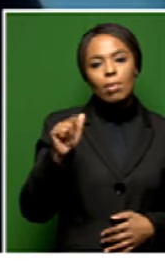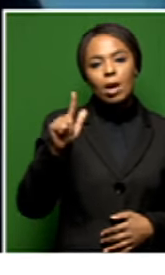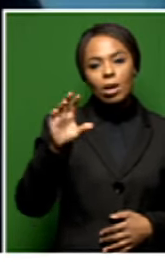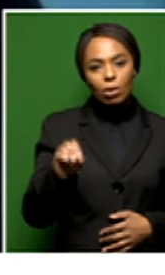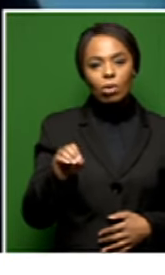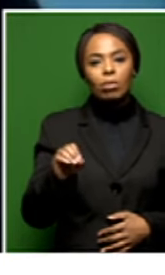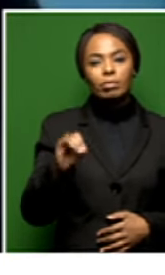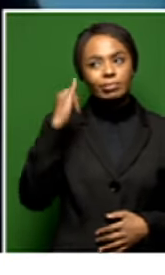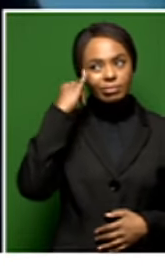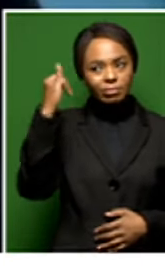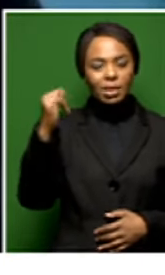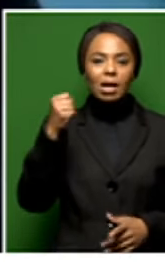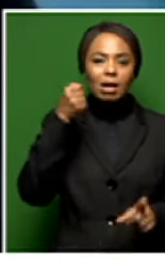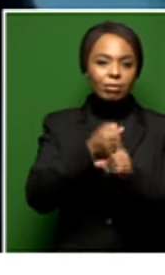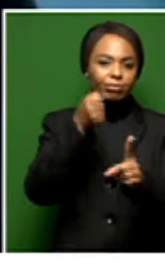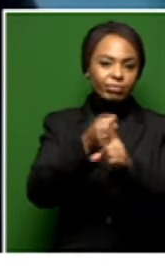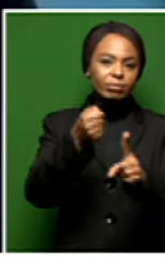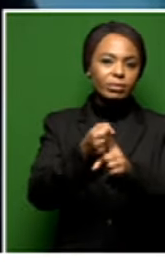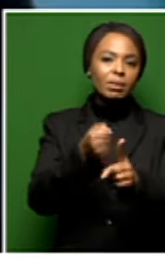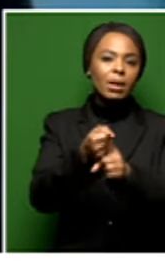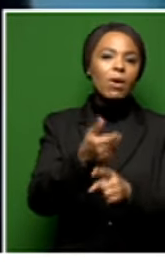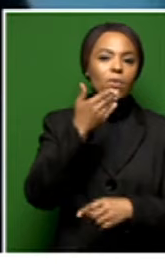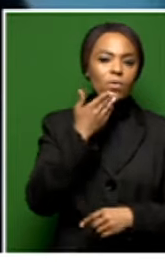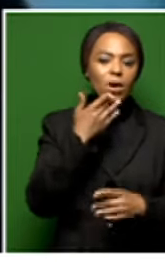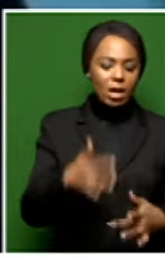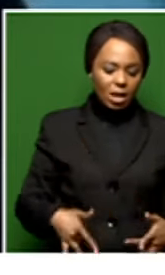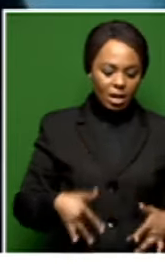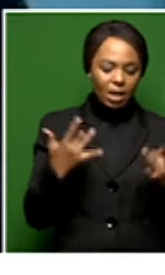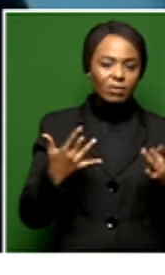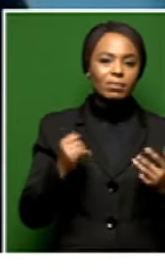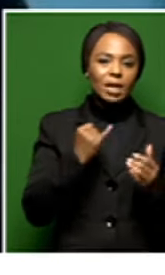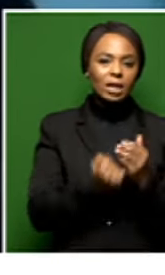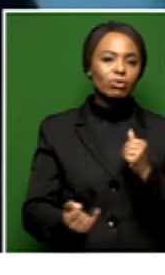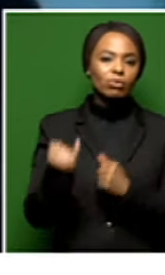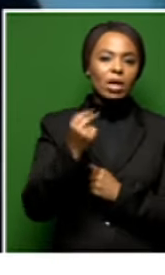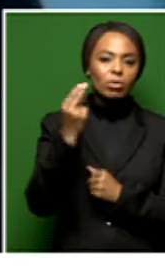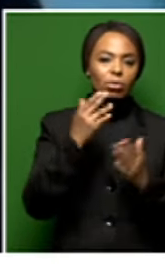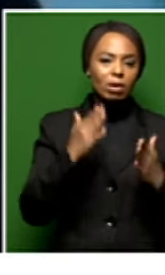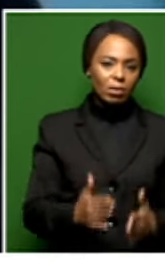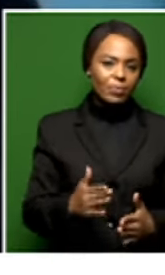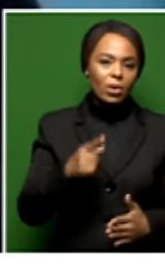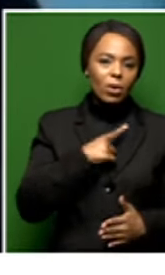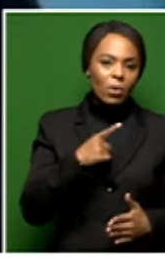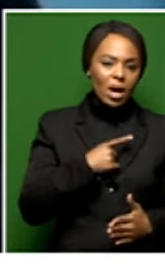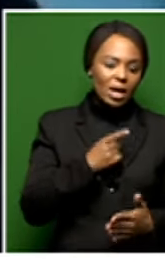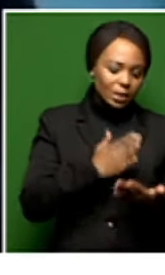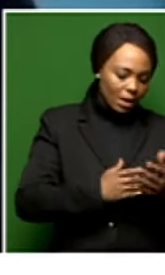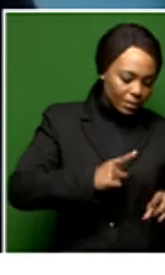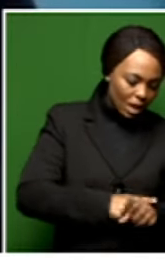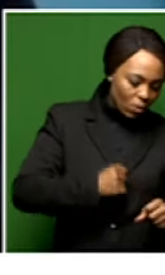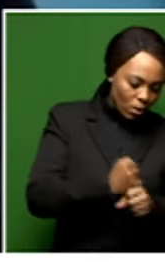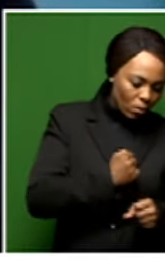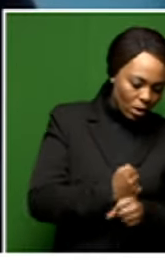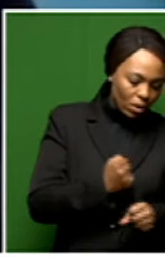enhancing the lives of independent artists who create work that is very contemporary. So we're very, very,